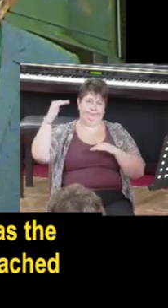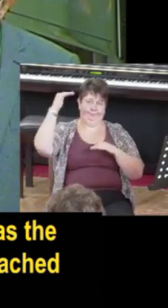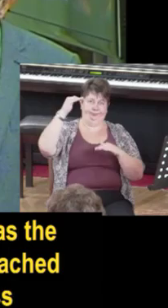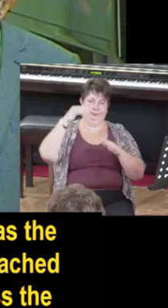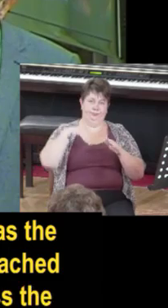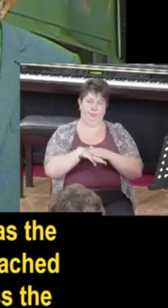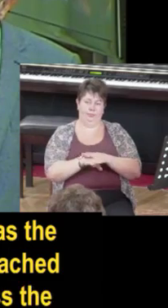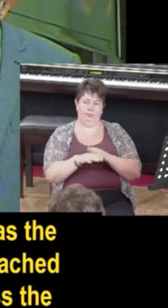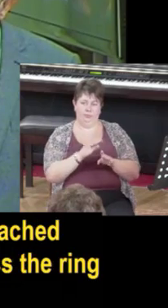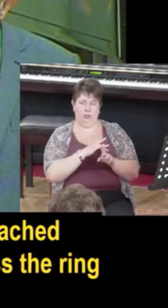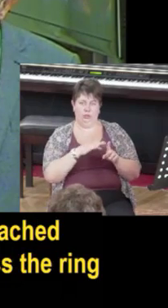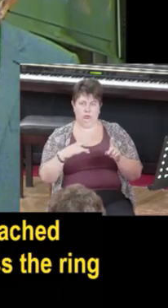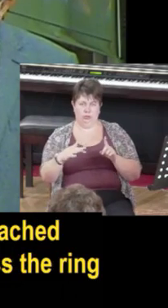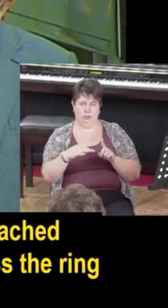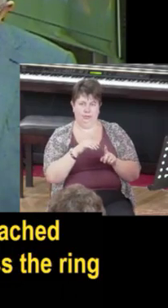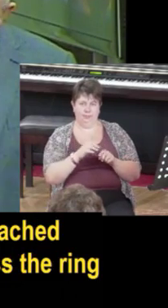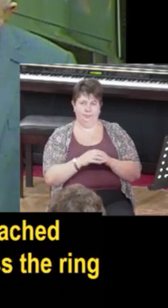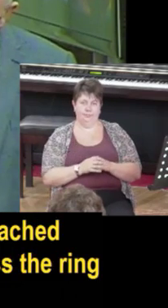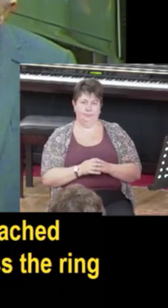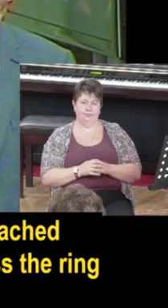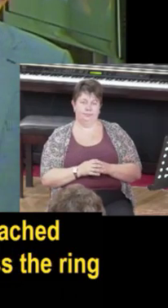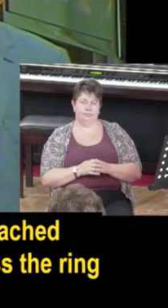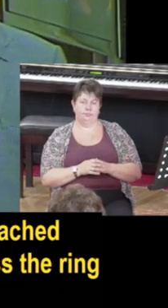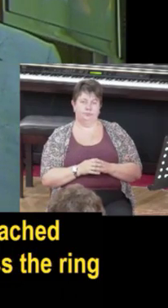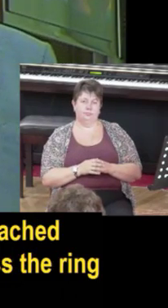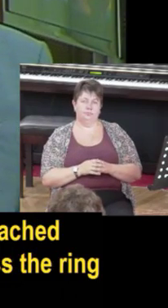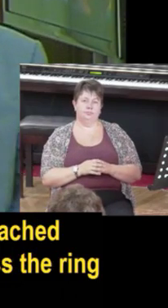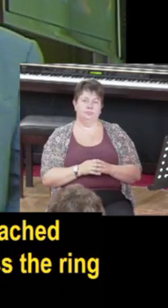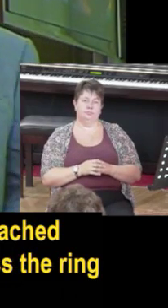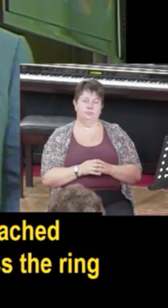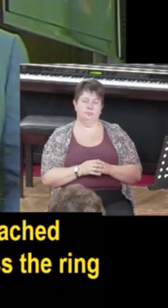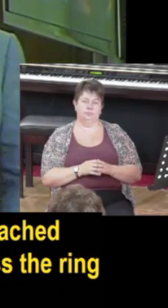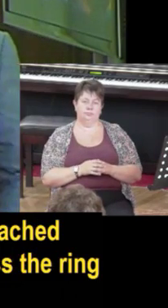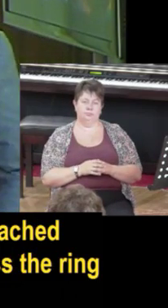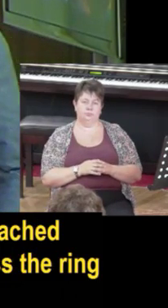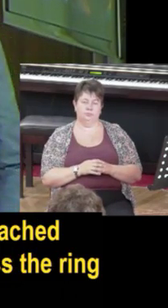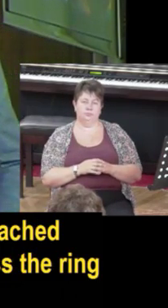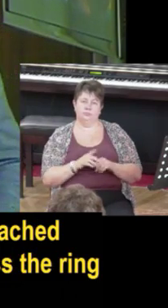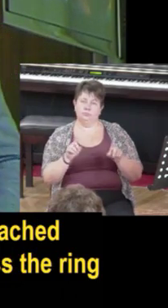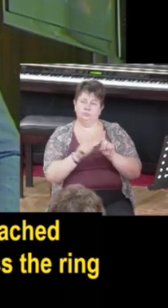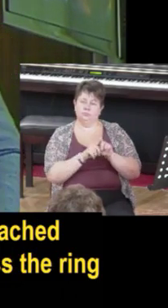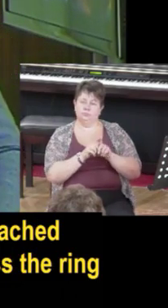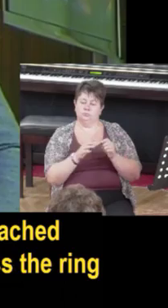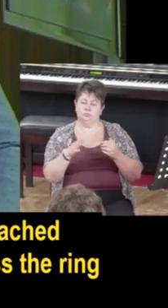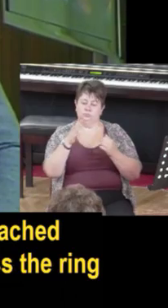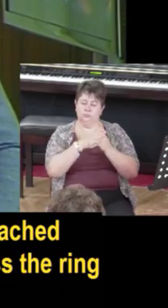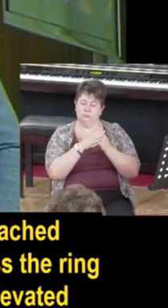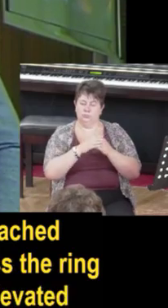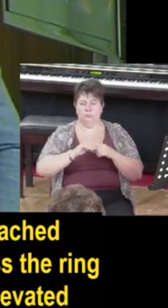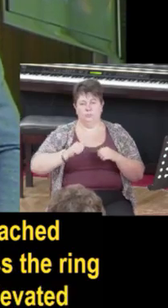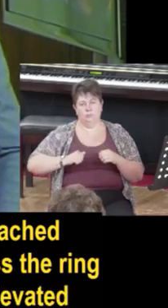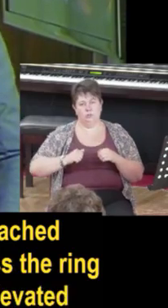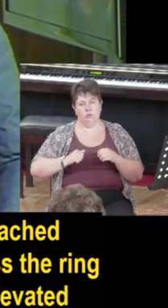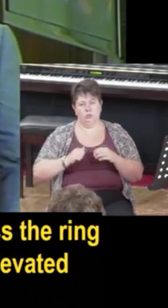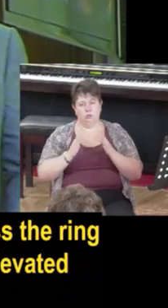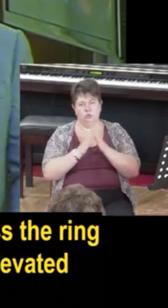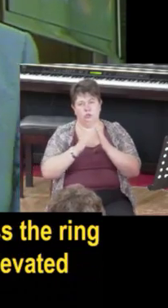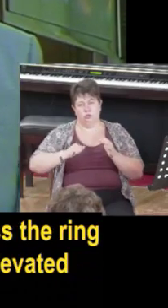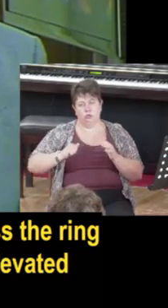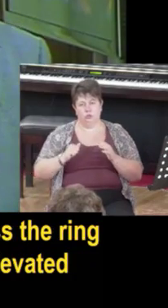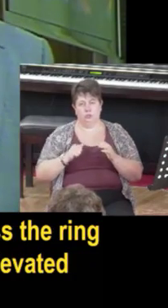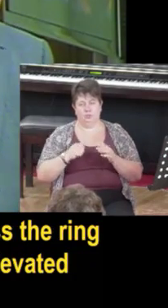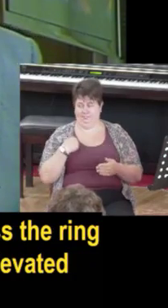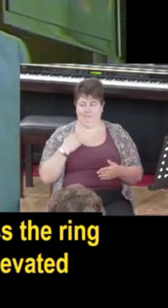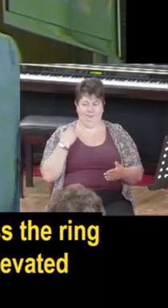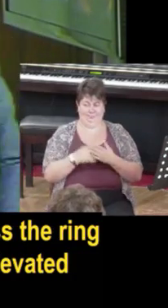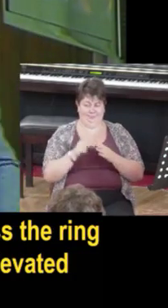society. The moderator of the General Assembly, the Church of Scotland, wears a ring. I've yet to see somebody bow down